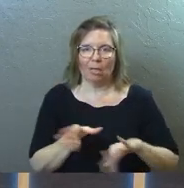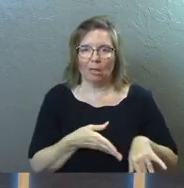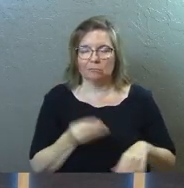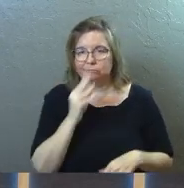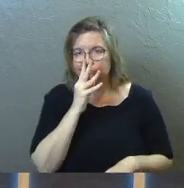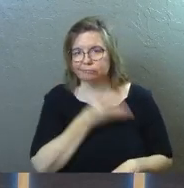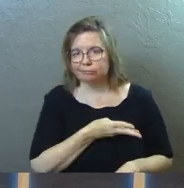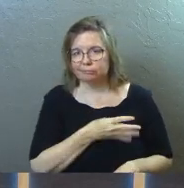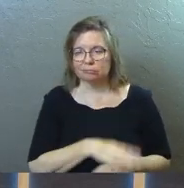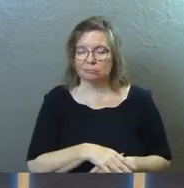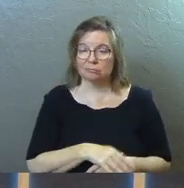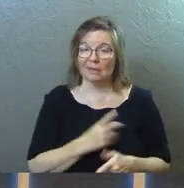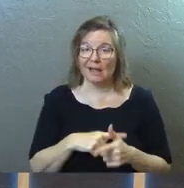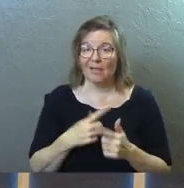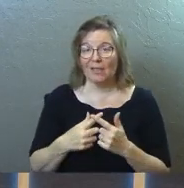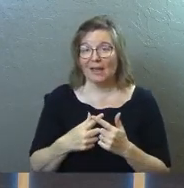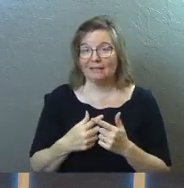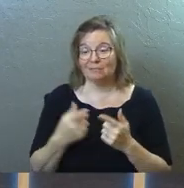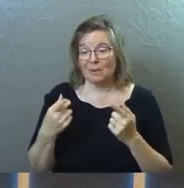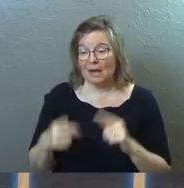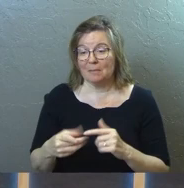the heart, and you reap what you sow.